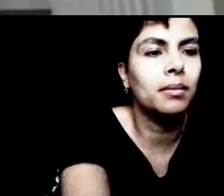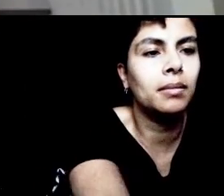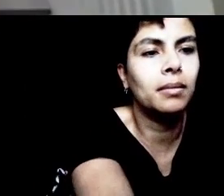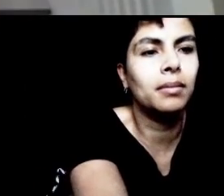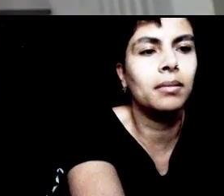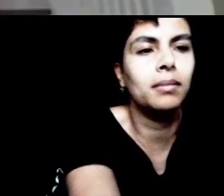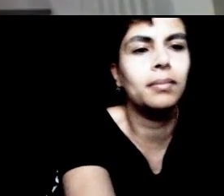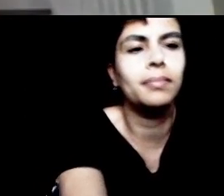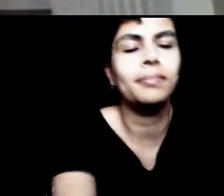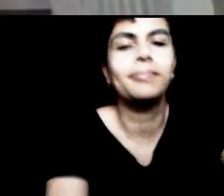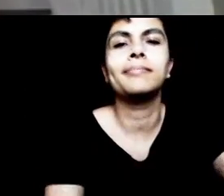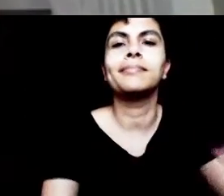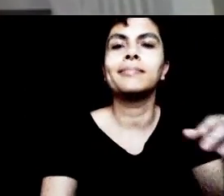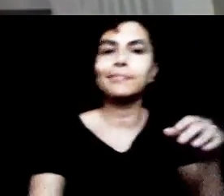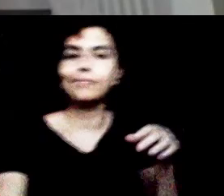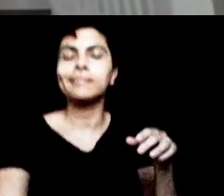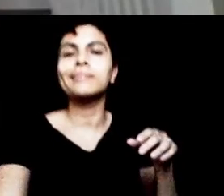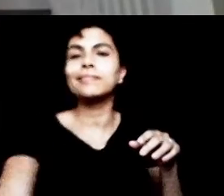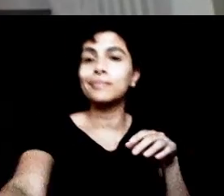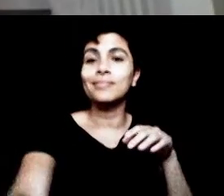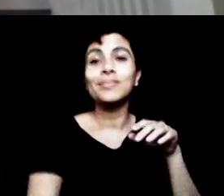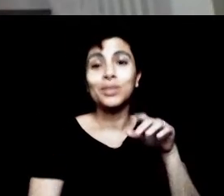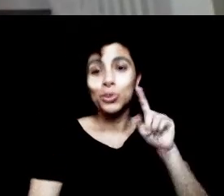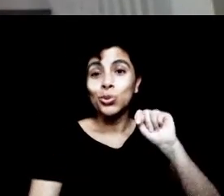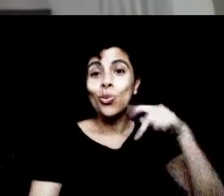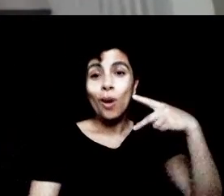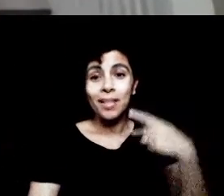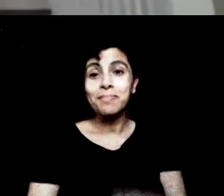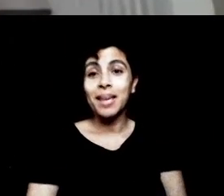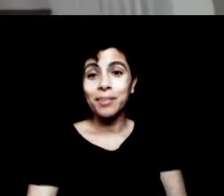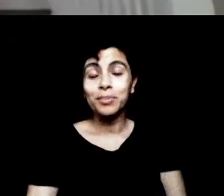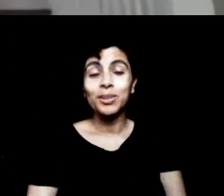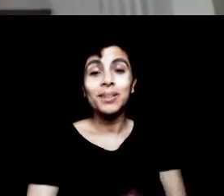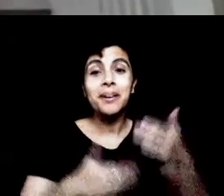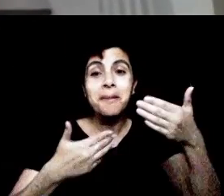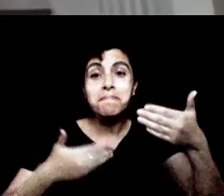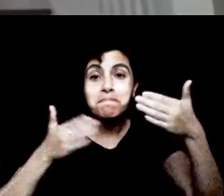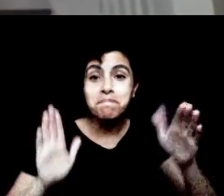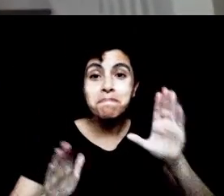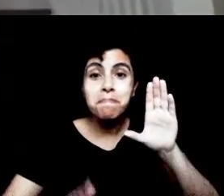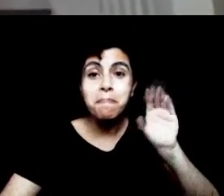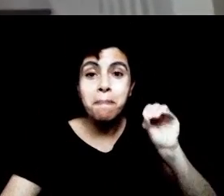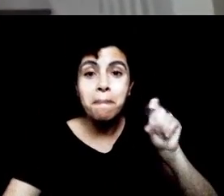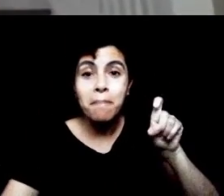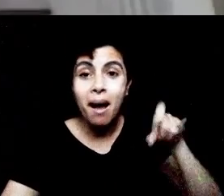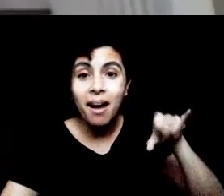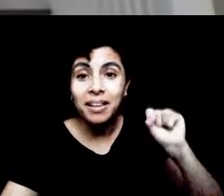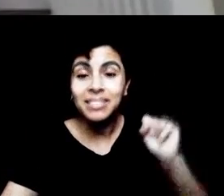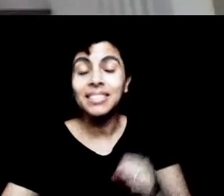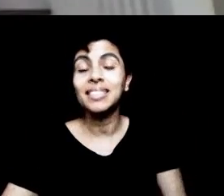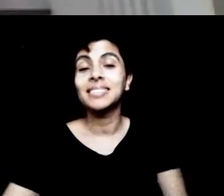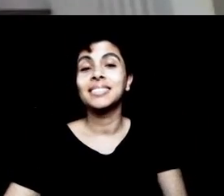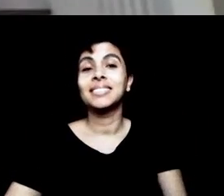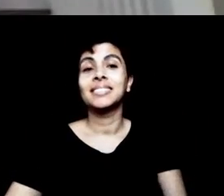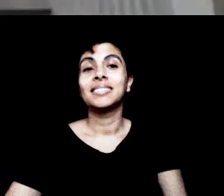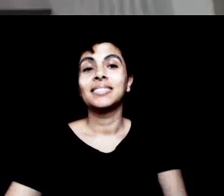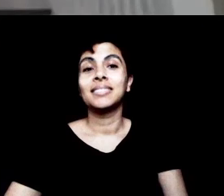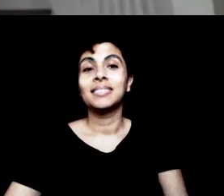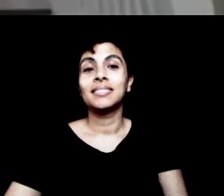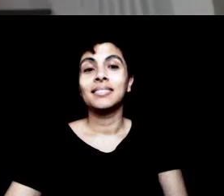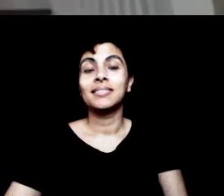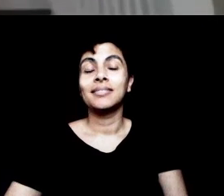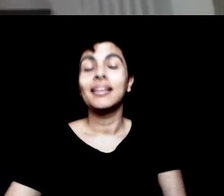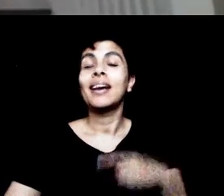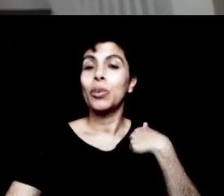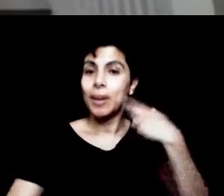I mean, there are a lot. Like we can play with like boxes. Boxes are usually a big hit. I think we